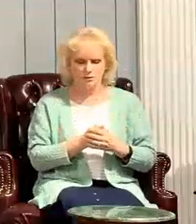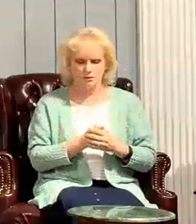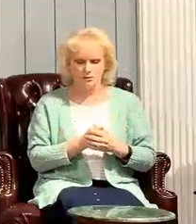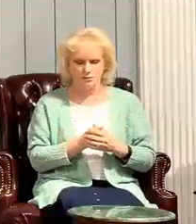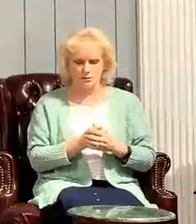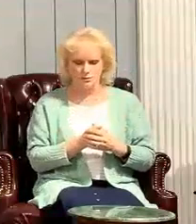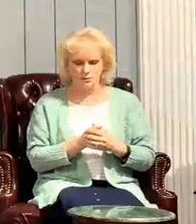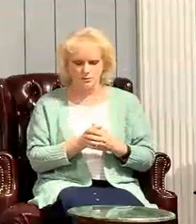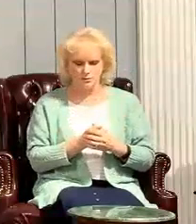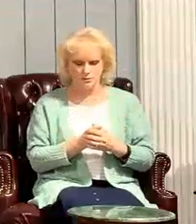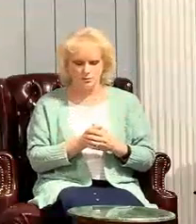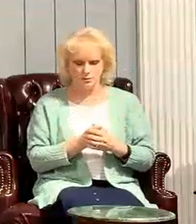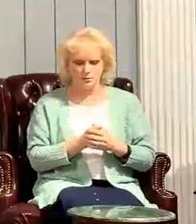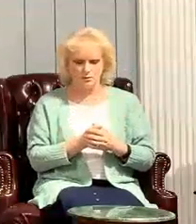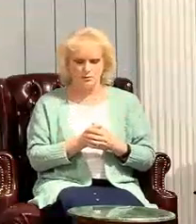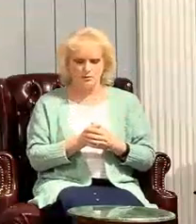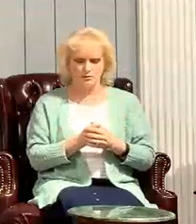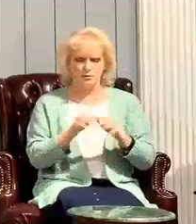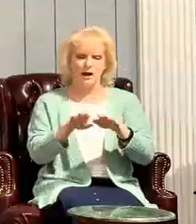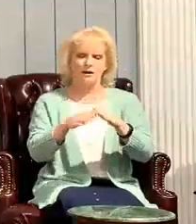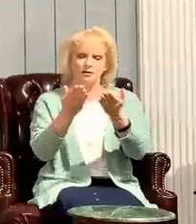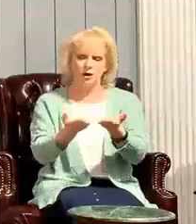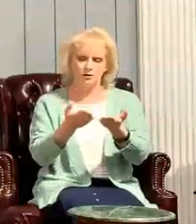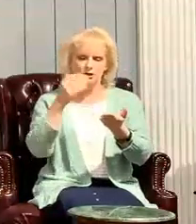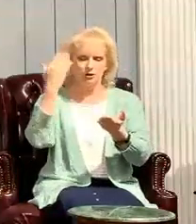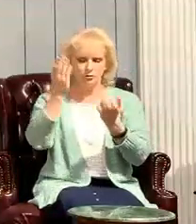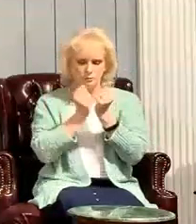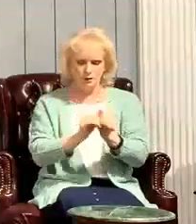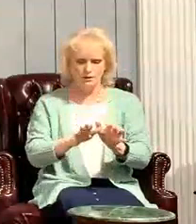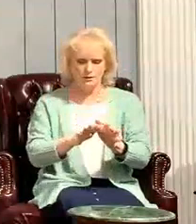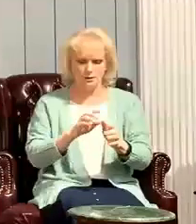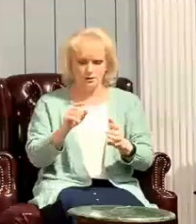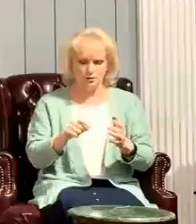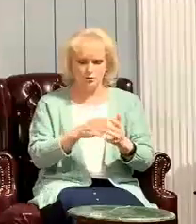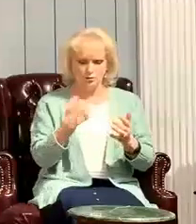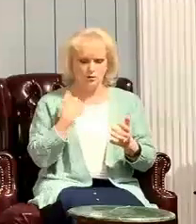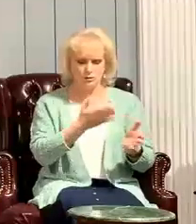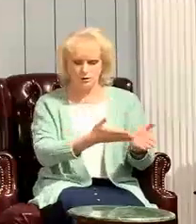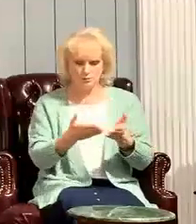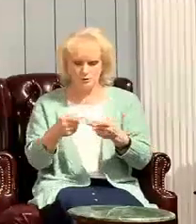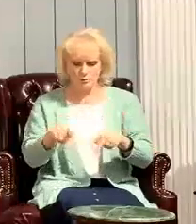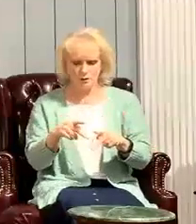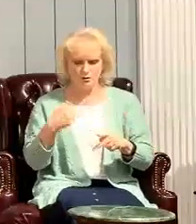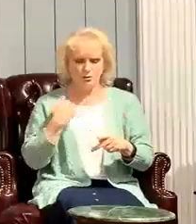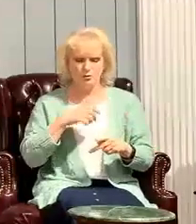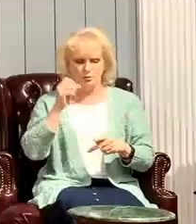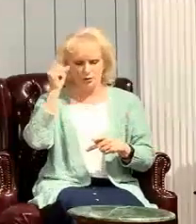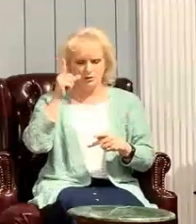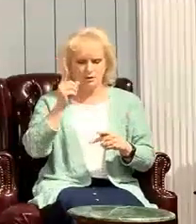when we aren't acknowledging your blessing. Once we come to a place where we understand that the blessings of